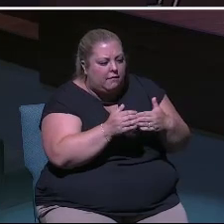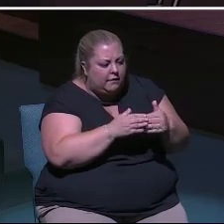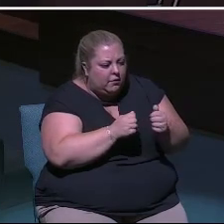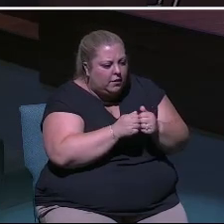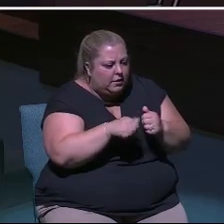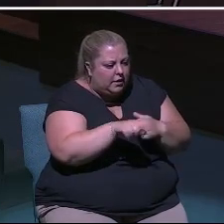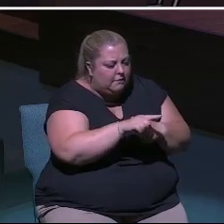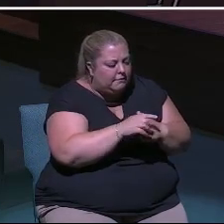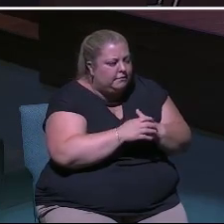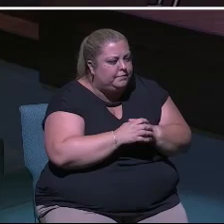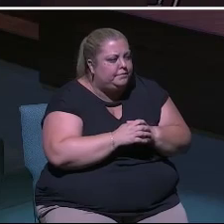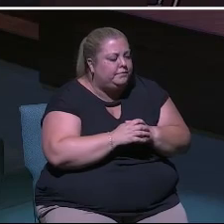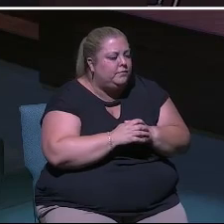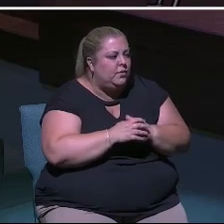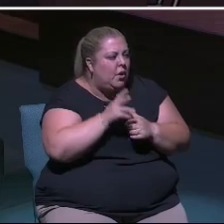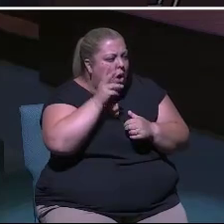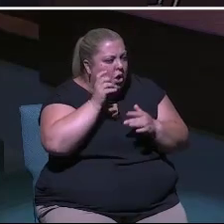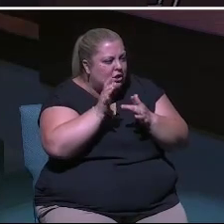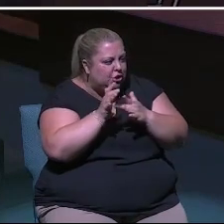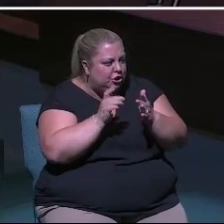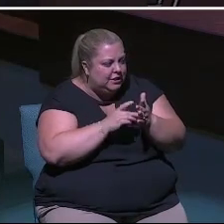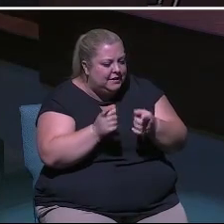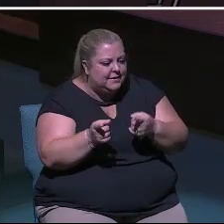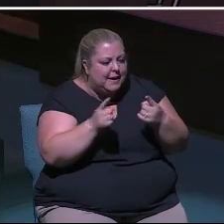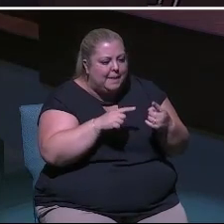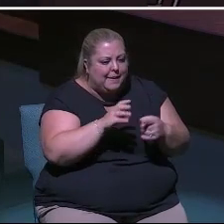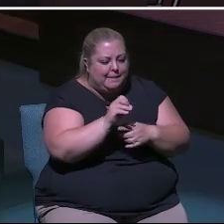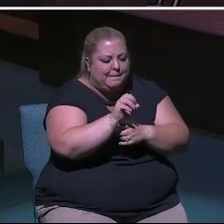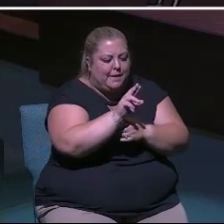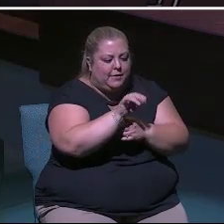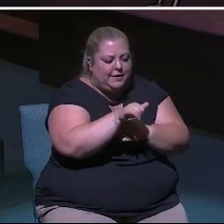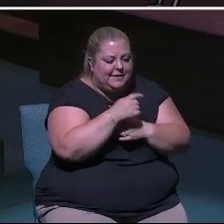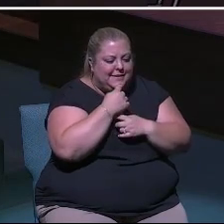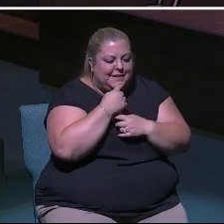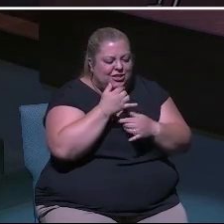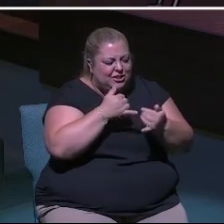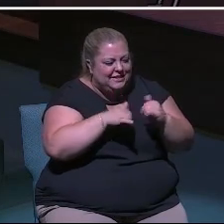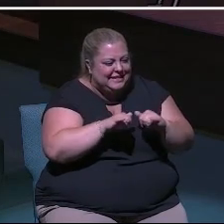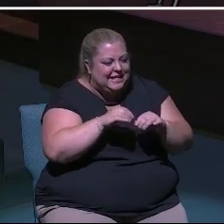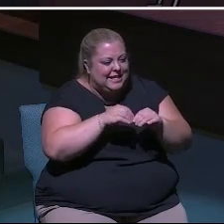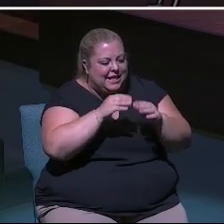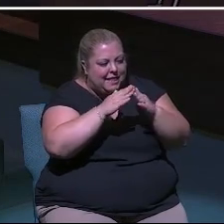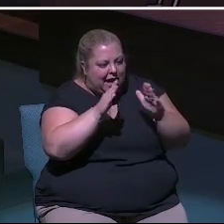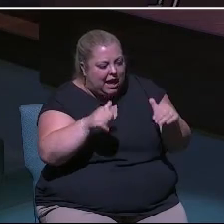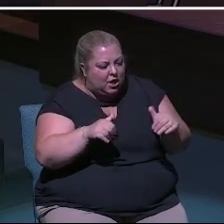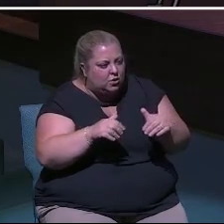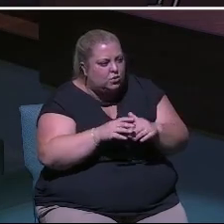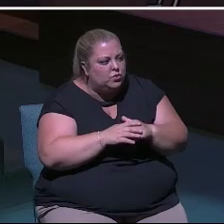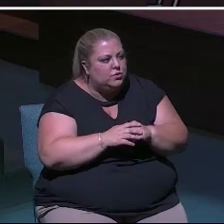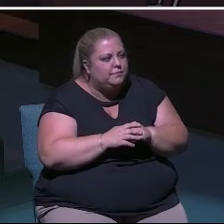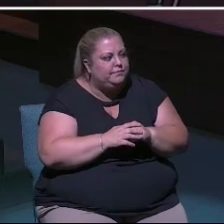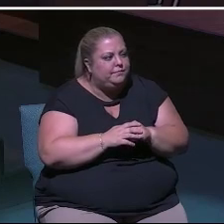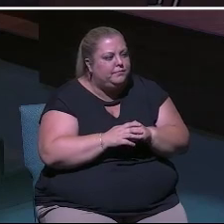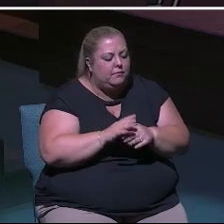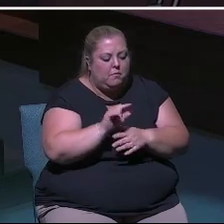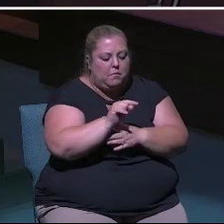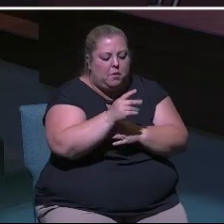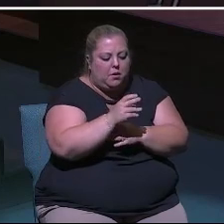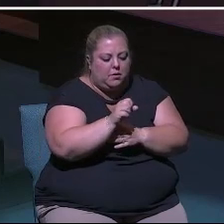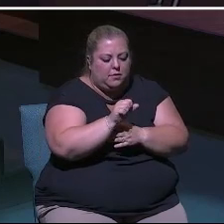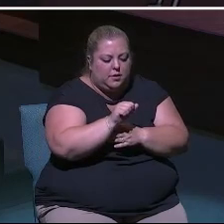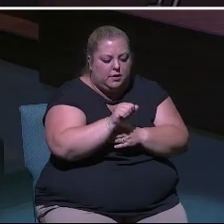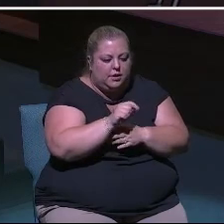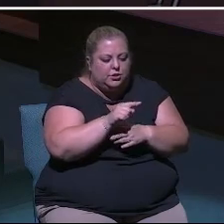was coming, went and met him. Mary stayed, she's still in the house. And then said Martha unto Jesus, Lord,